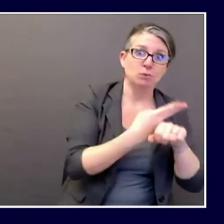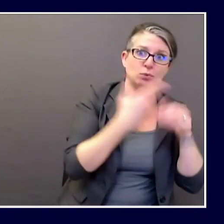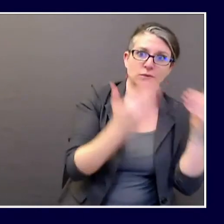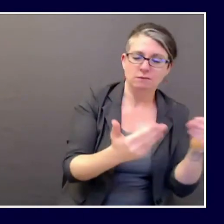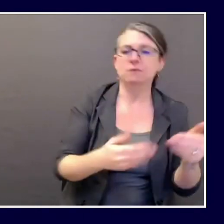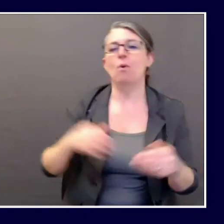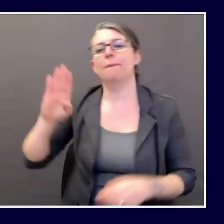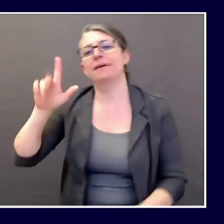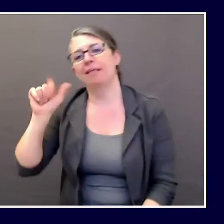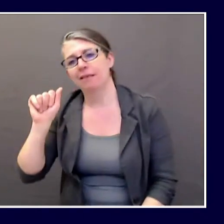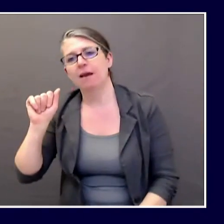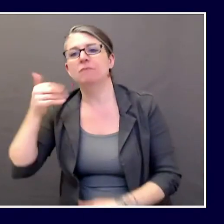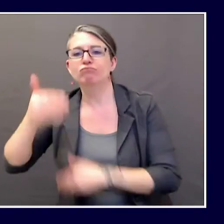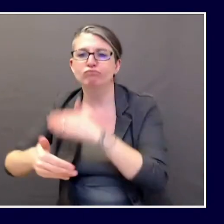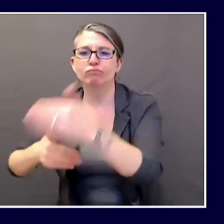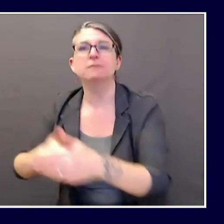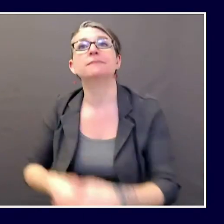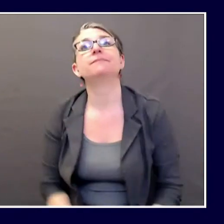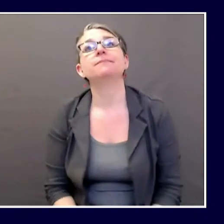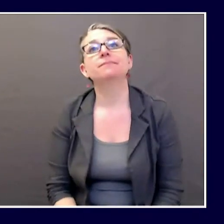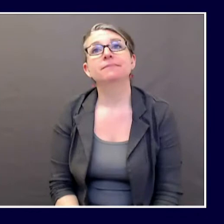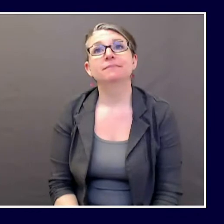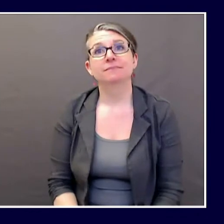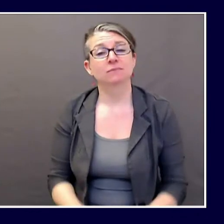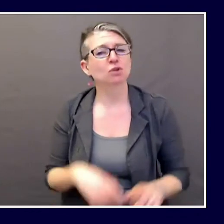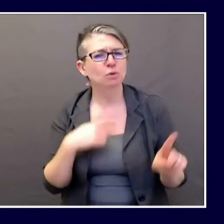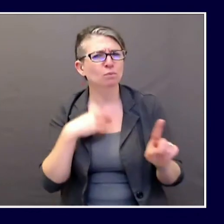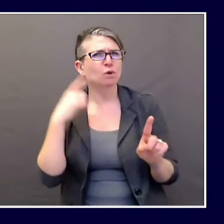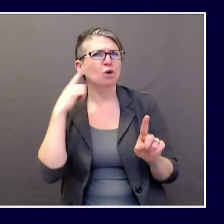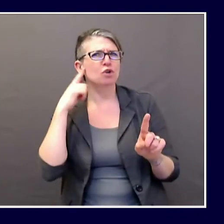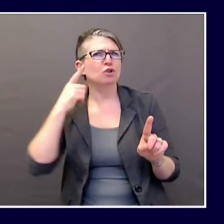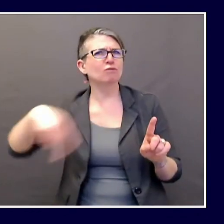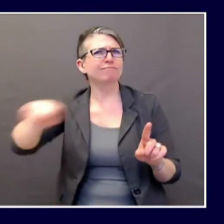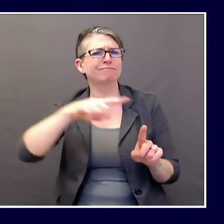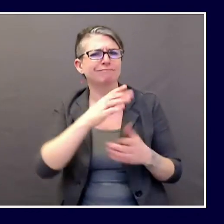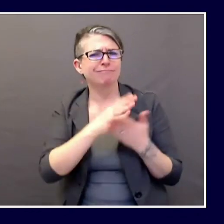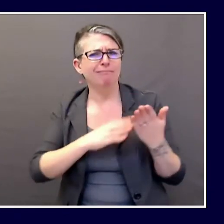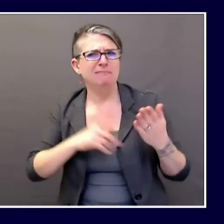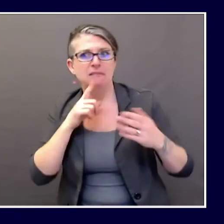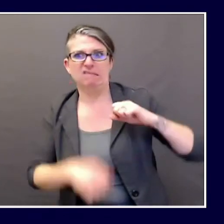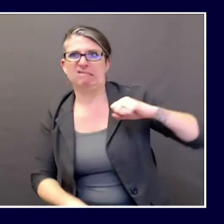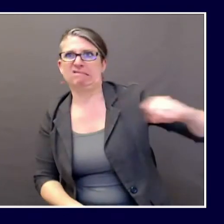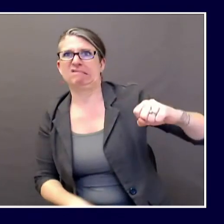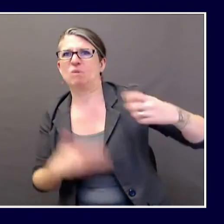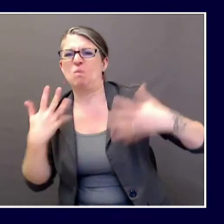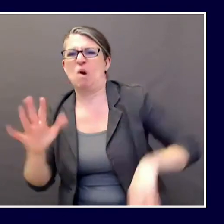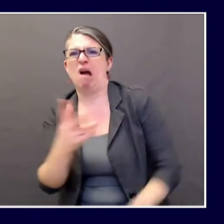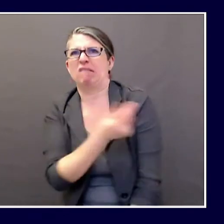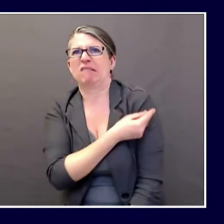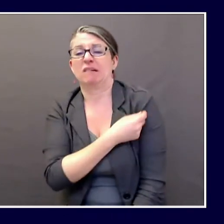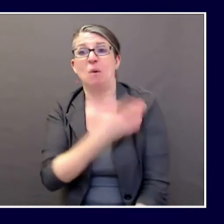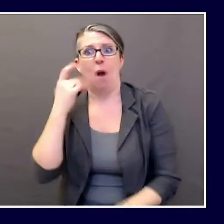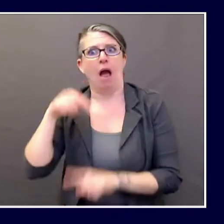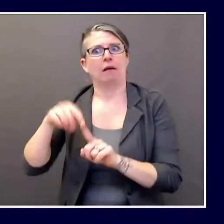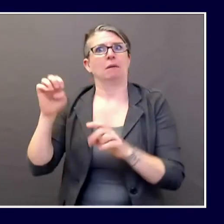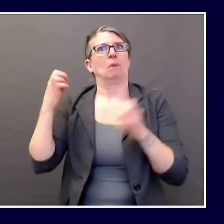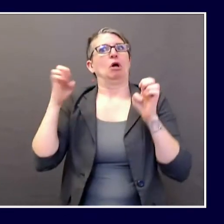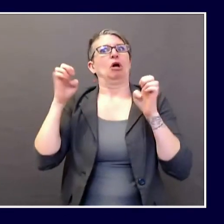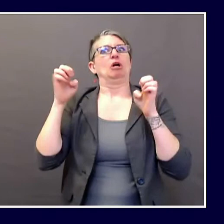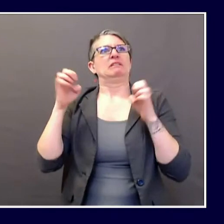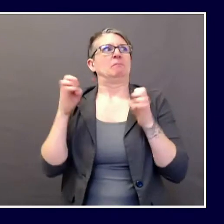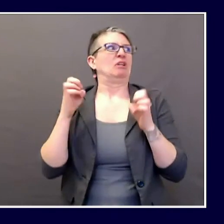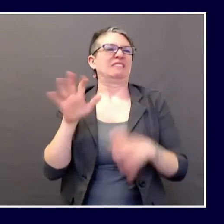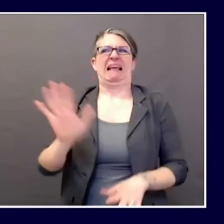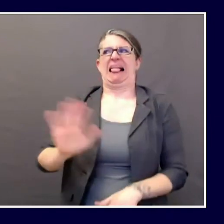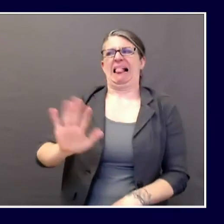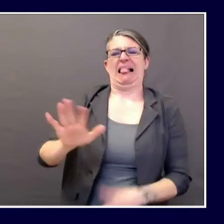question, Amy. That's one I would direct you to the FDA or the companies on. Okay. Hmm? Any updates on variants in the state, in